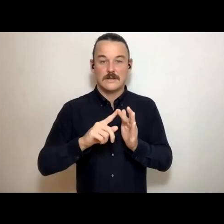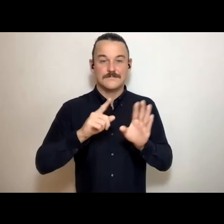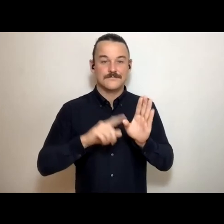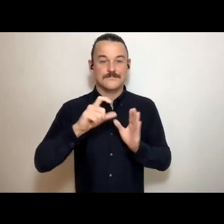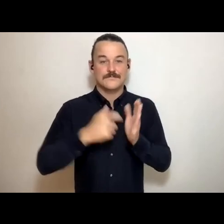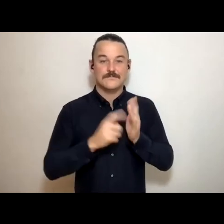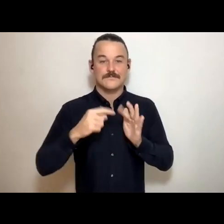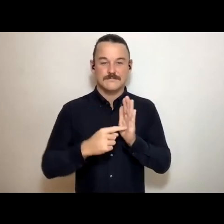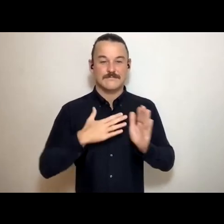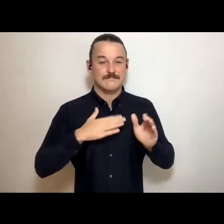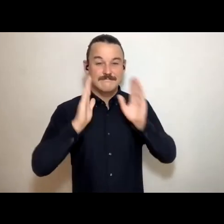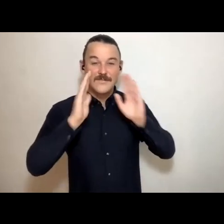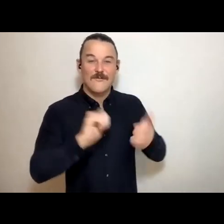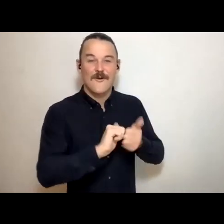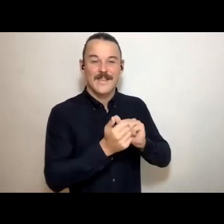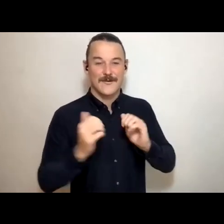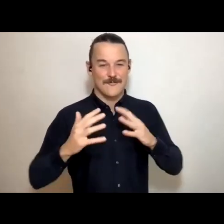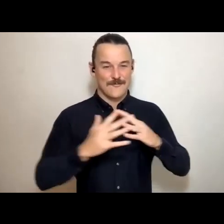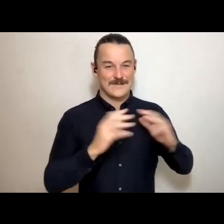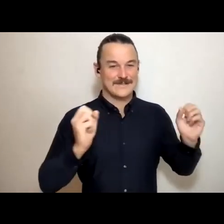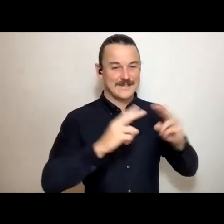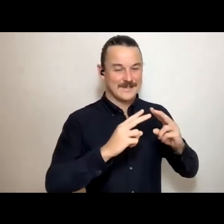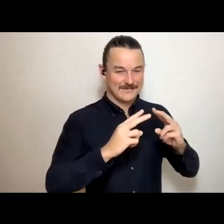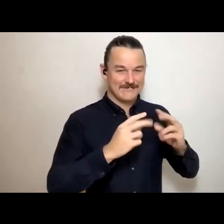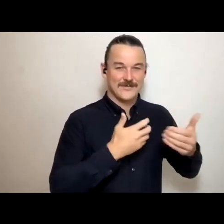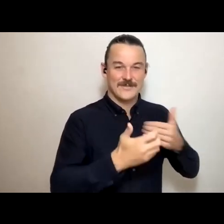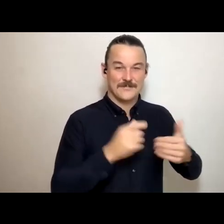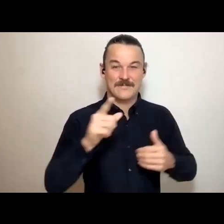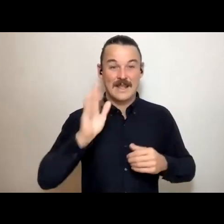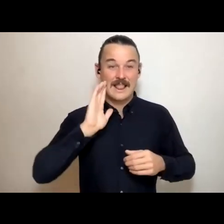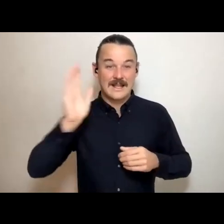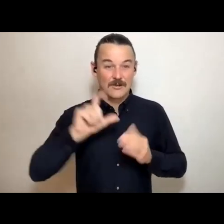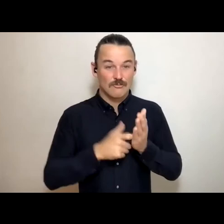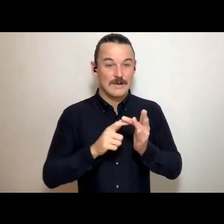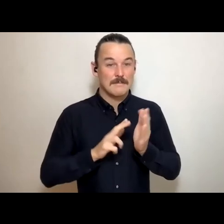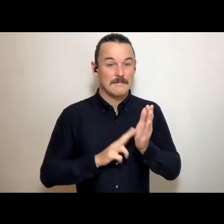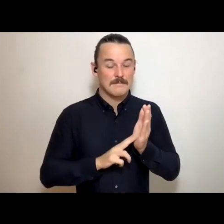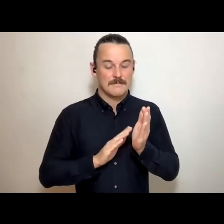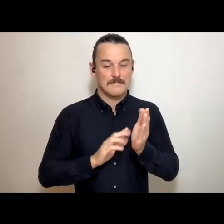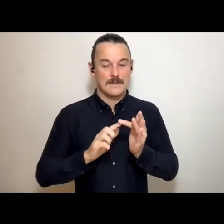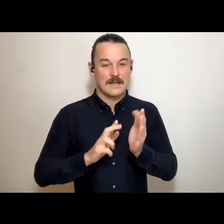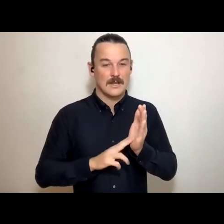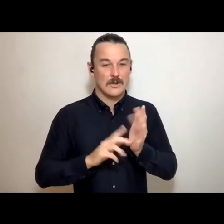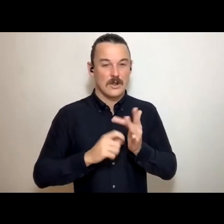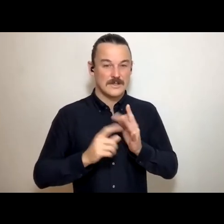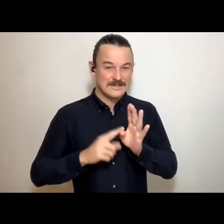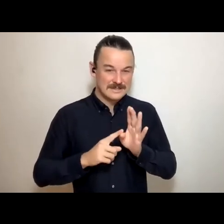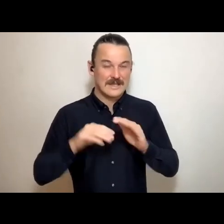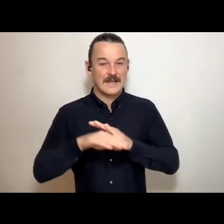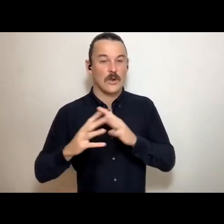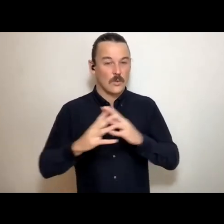University. Ryan is a lecturer in criminology in the School of Social Sciences at Western Sydney University. He's interested in the